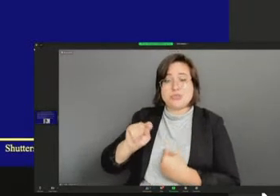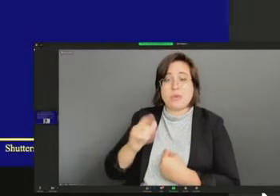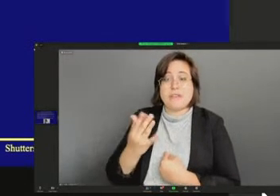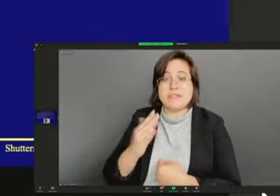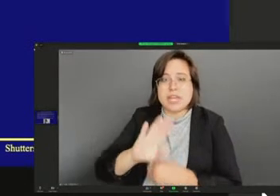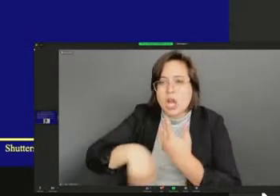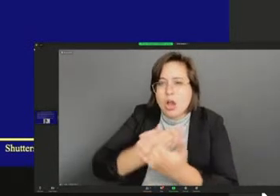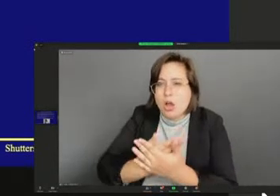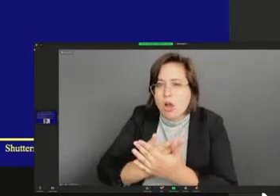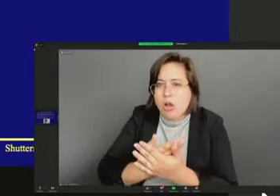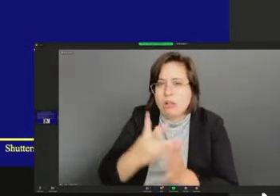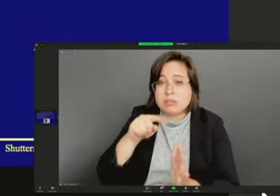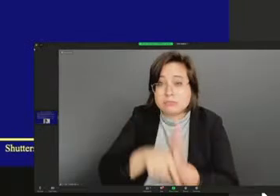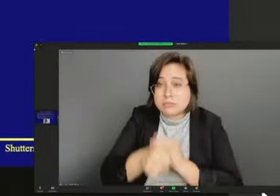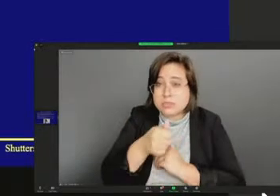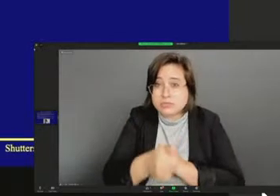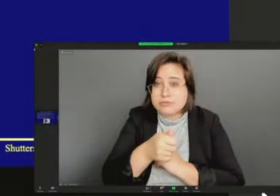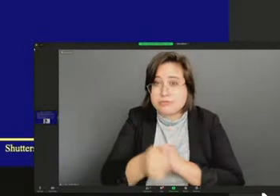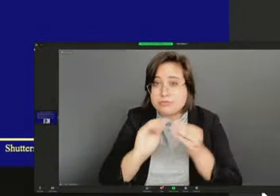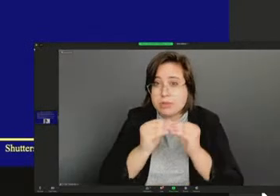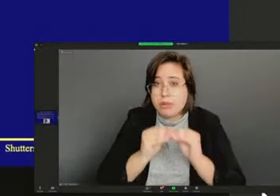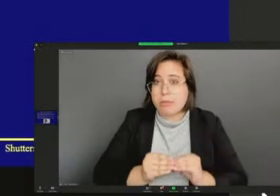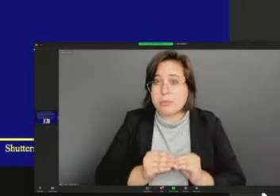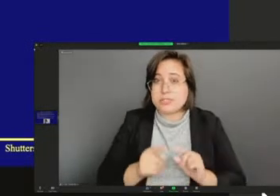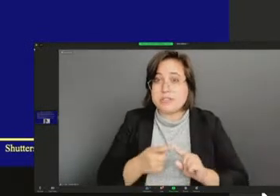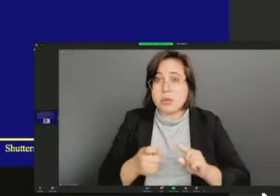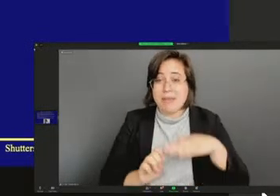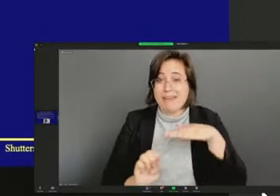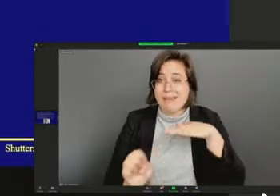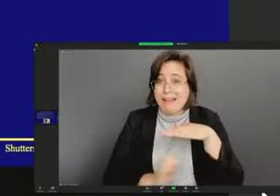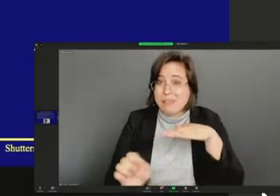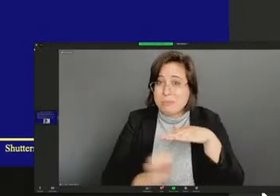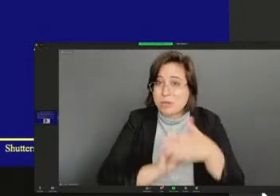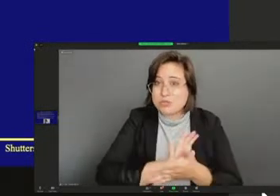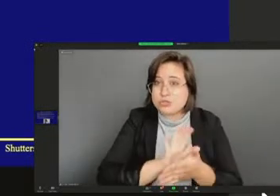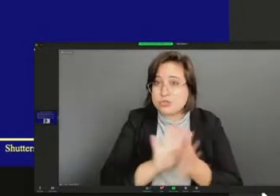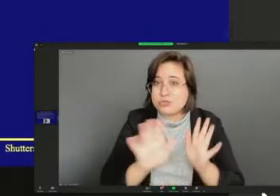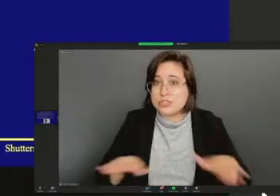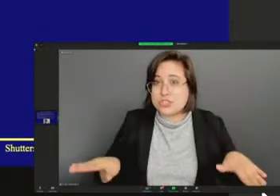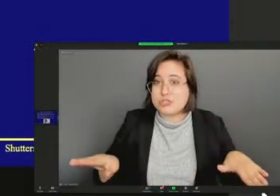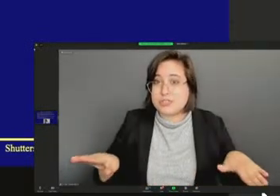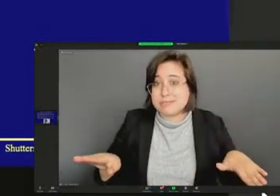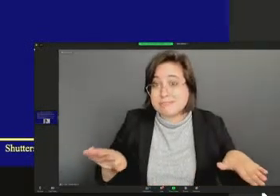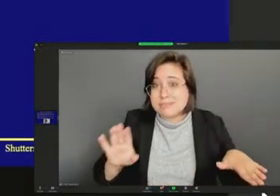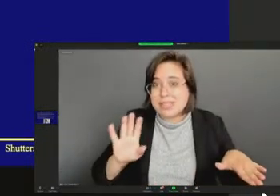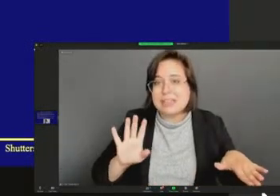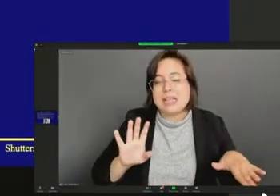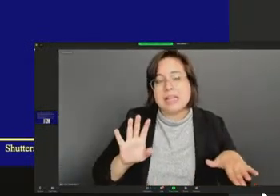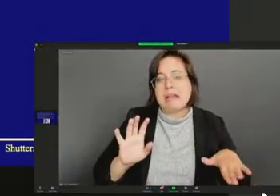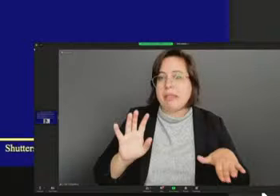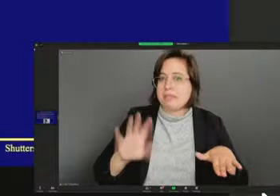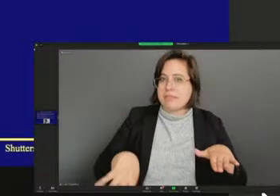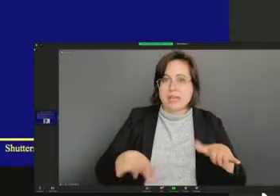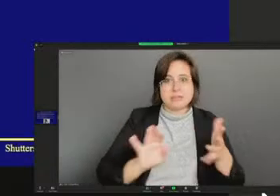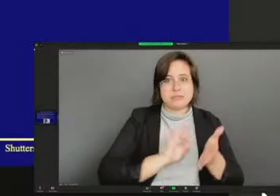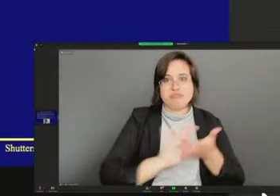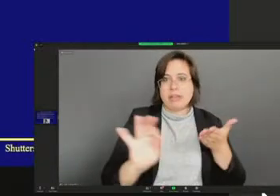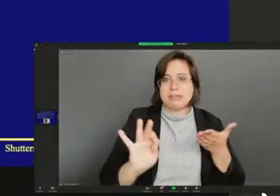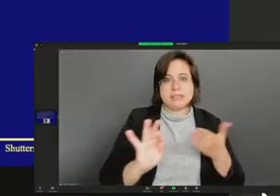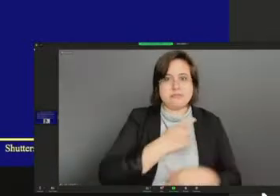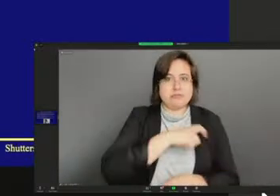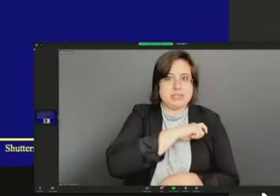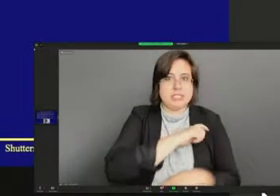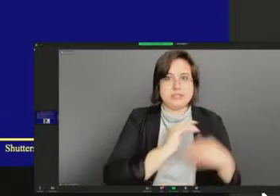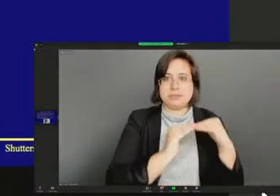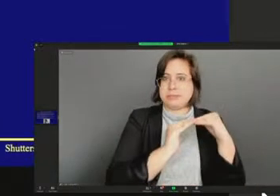committed by elementary school children in the United States, the rates have been stable for Latinos and